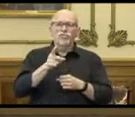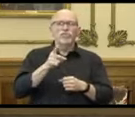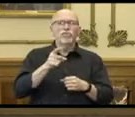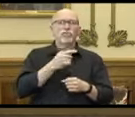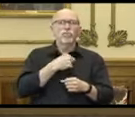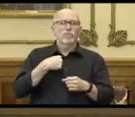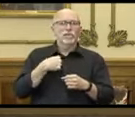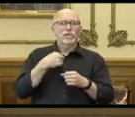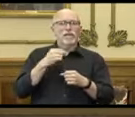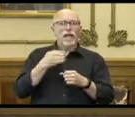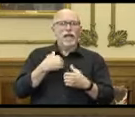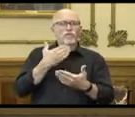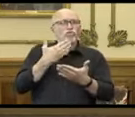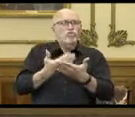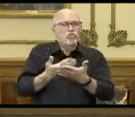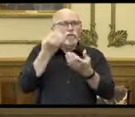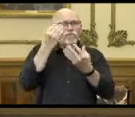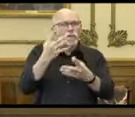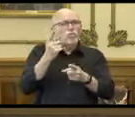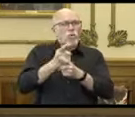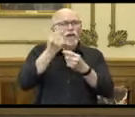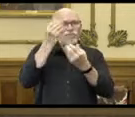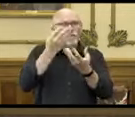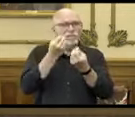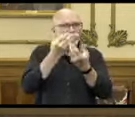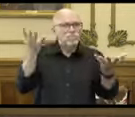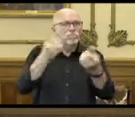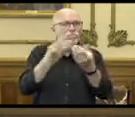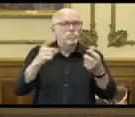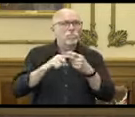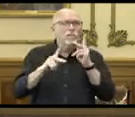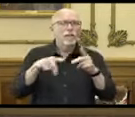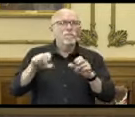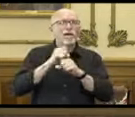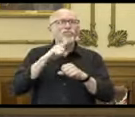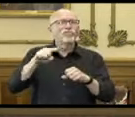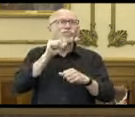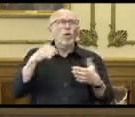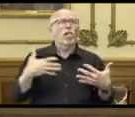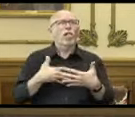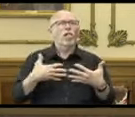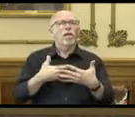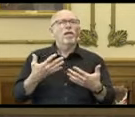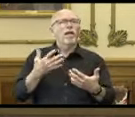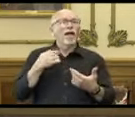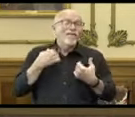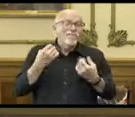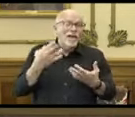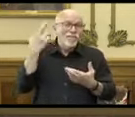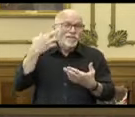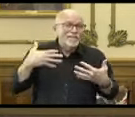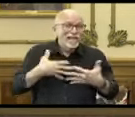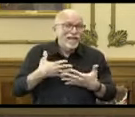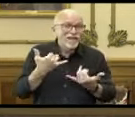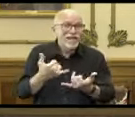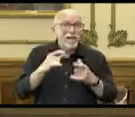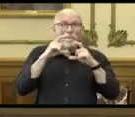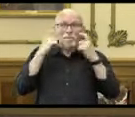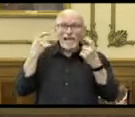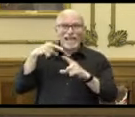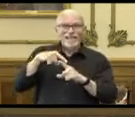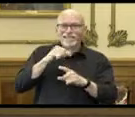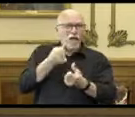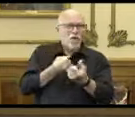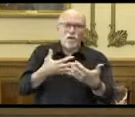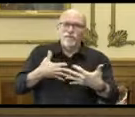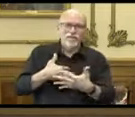are getting good information out in front of the public to make sure that you're not scared. There's lots of reasons to be scared right now. Masks are not one